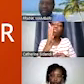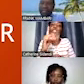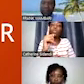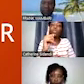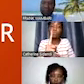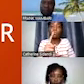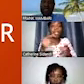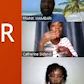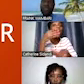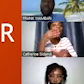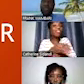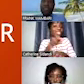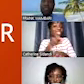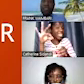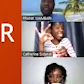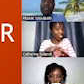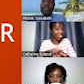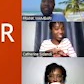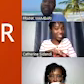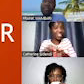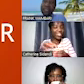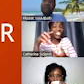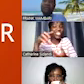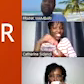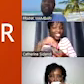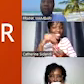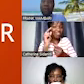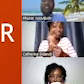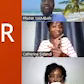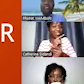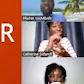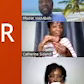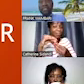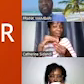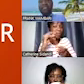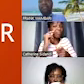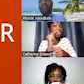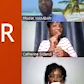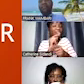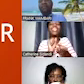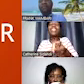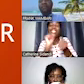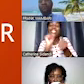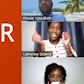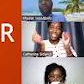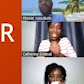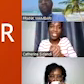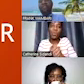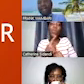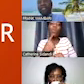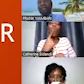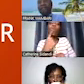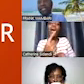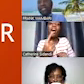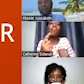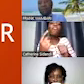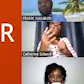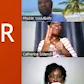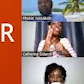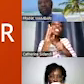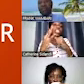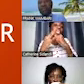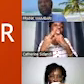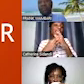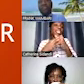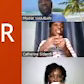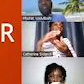elections, the shilling was, the pound was changing with £148. So